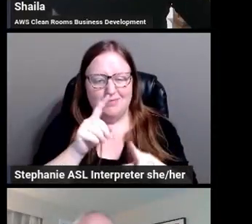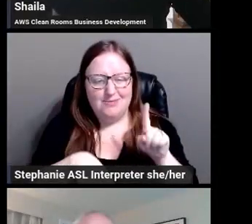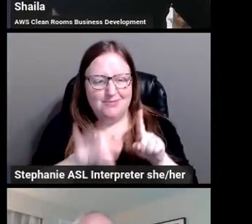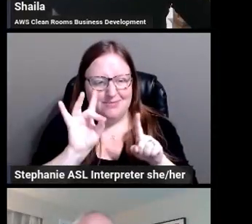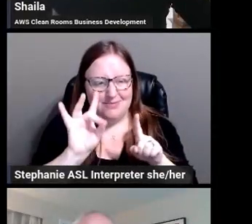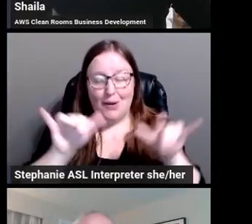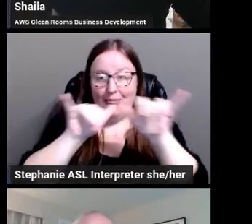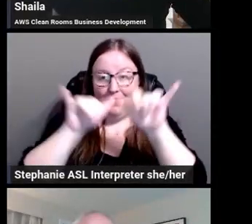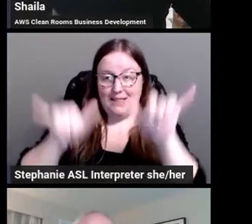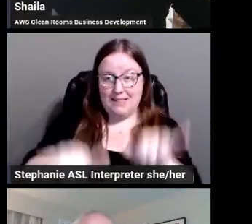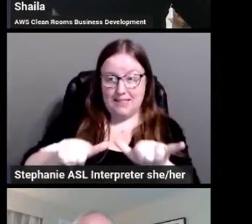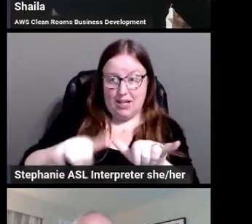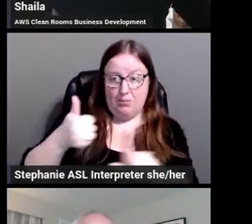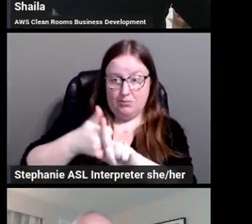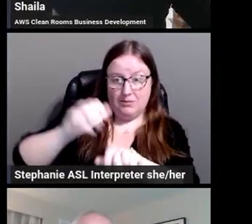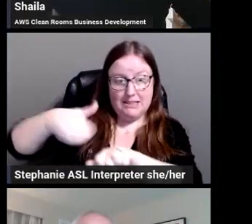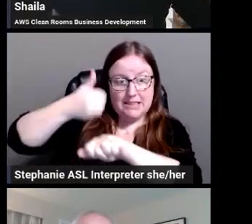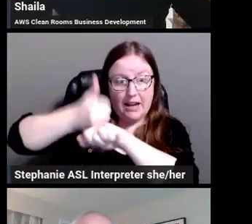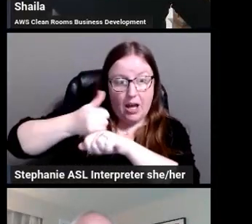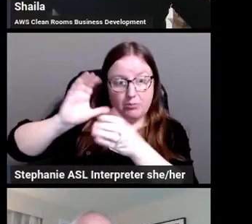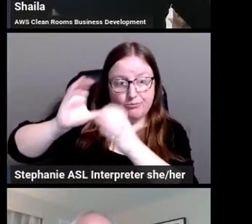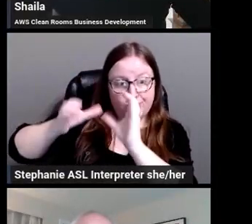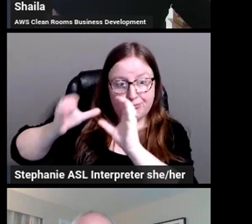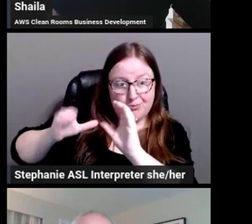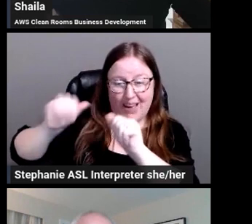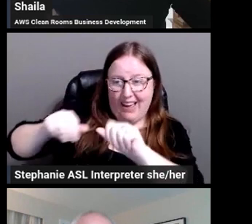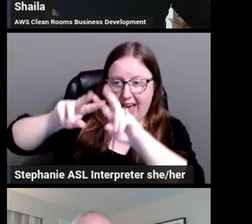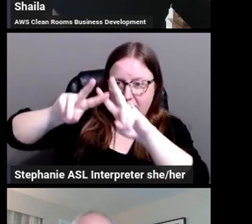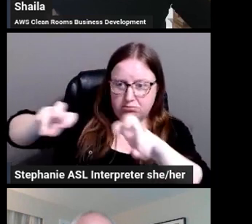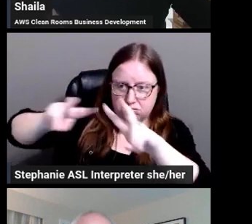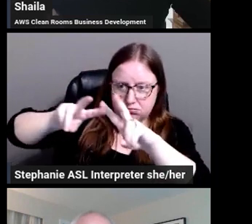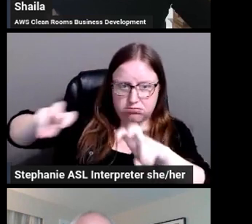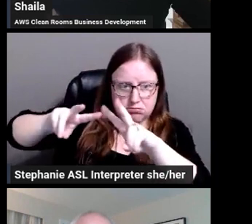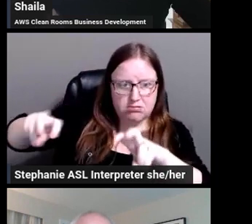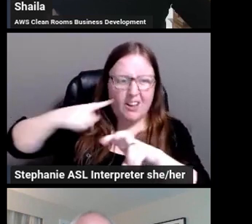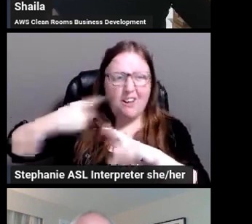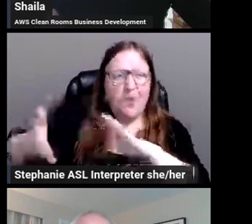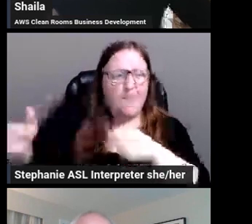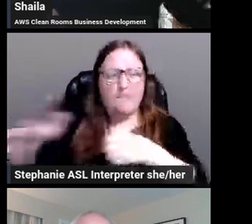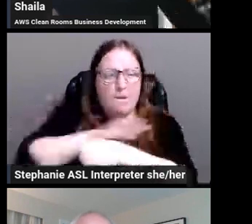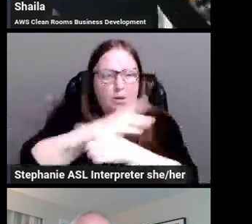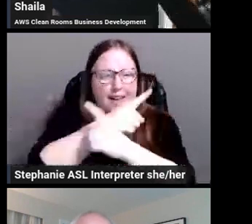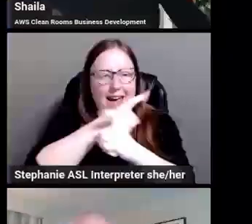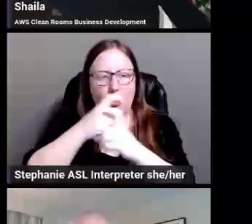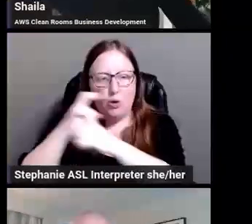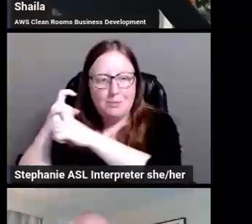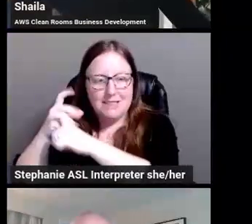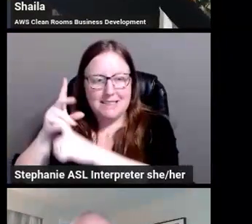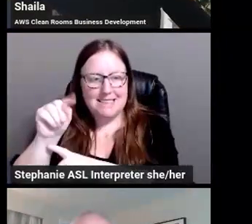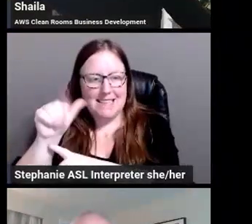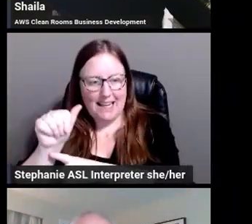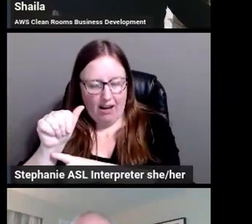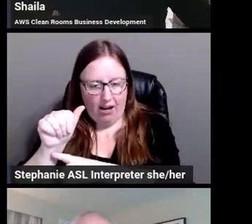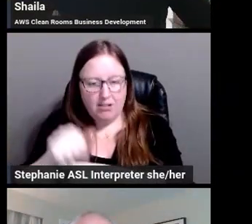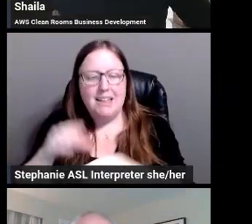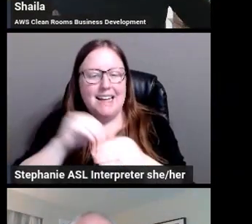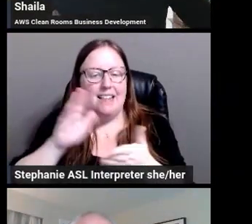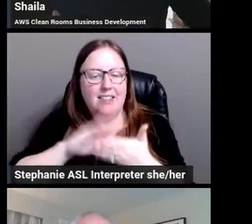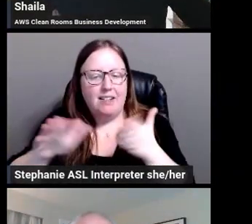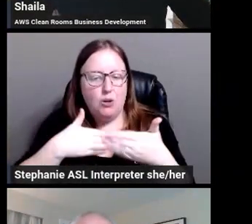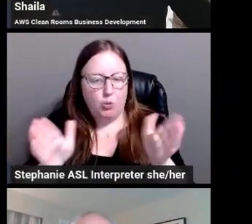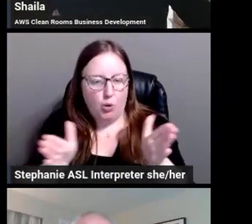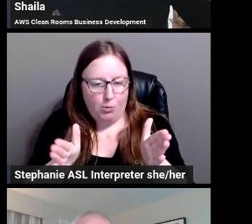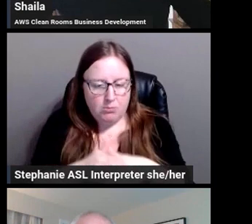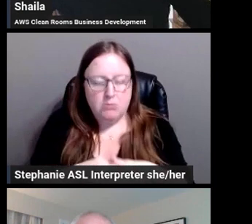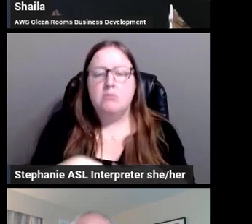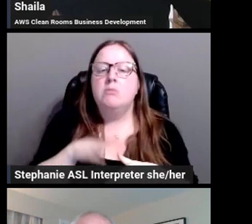is configured in a way that it can run analysis on fully encrypted data while it is encrypted in the clean room. So